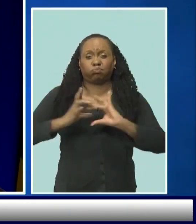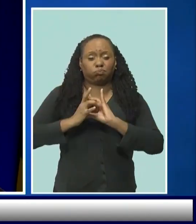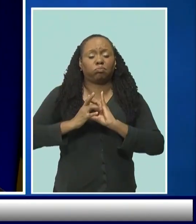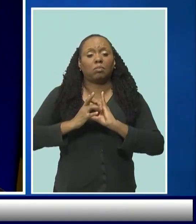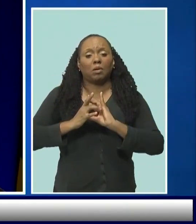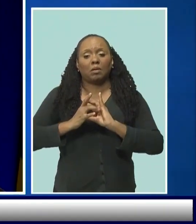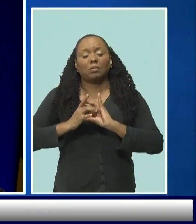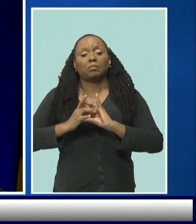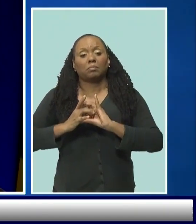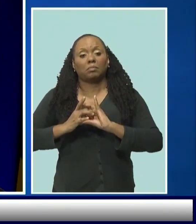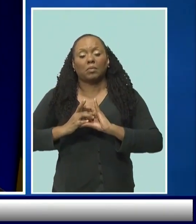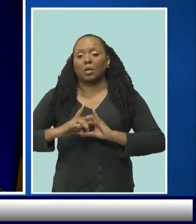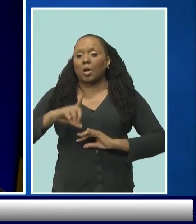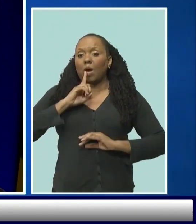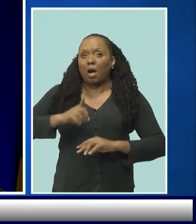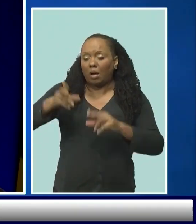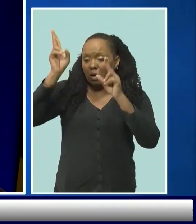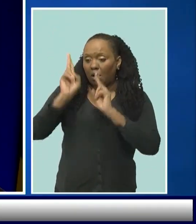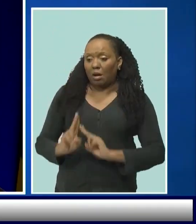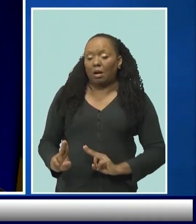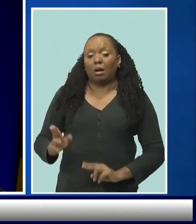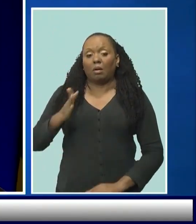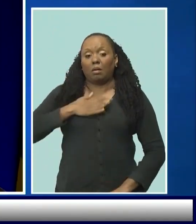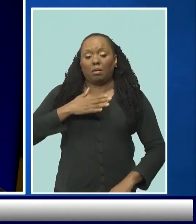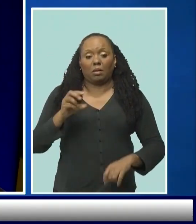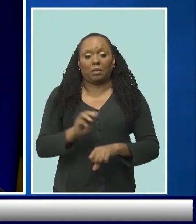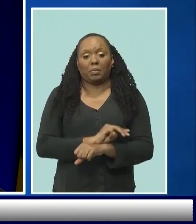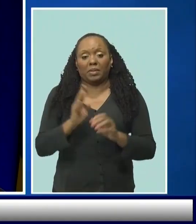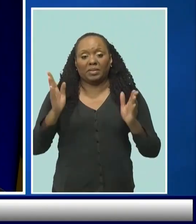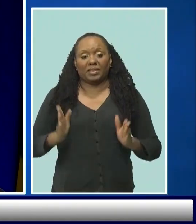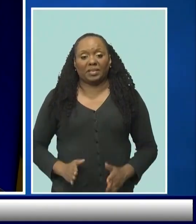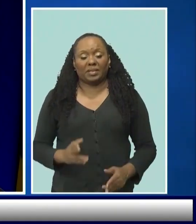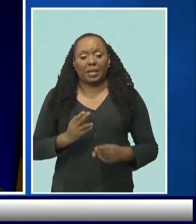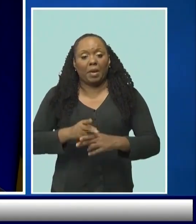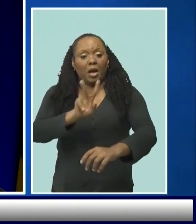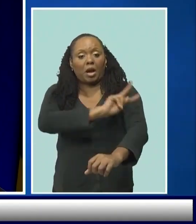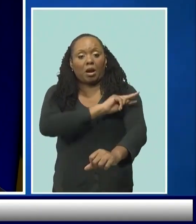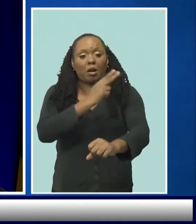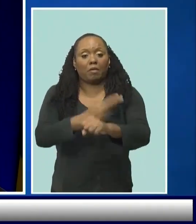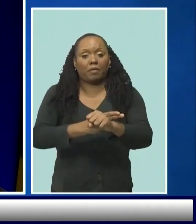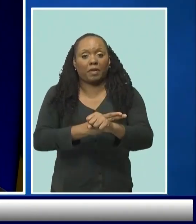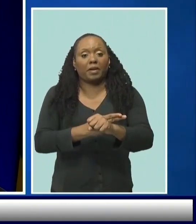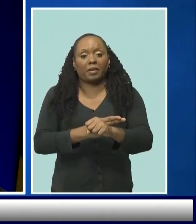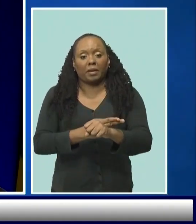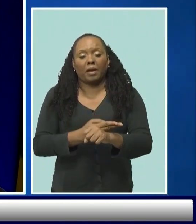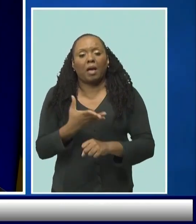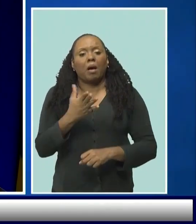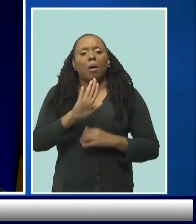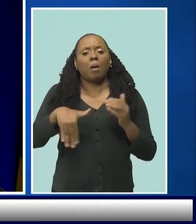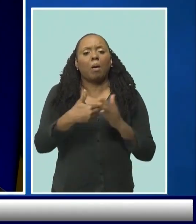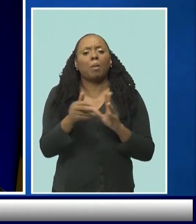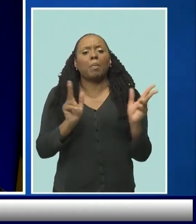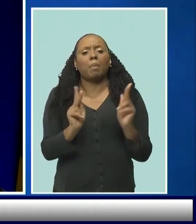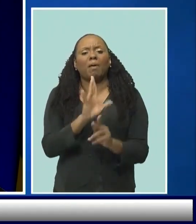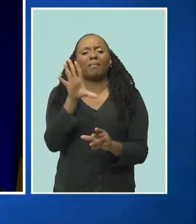I want to salute my minister, Kirk Humphrey, and the officers in his ministry for